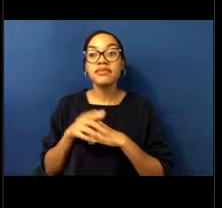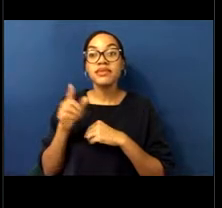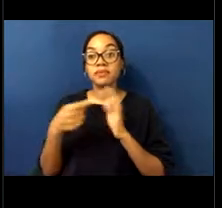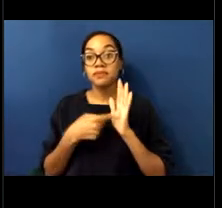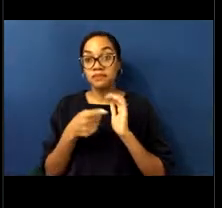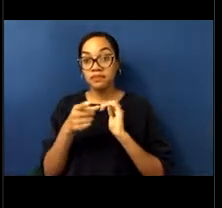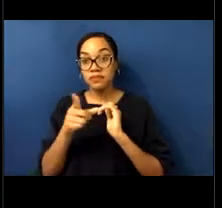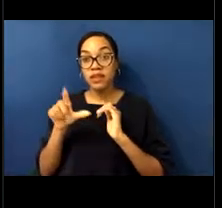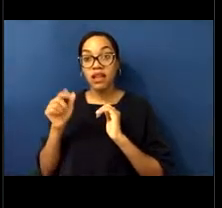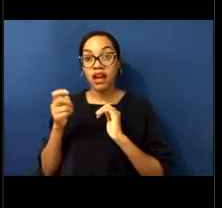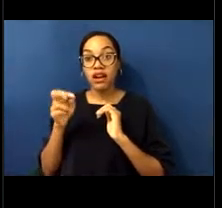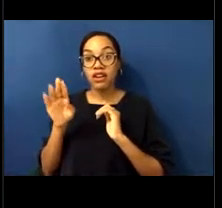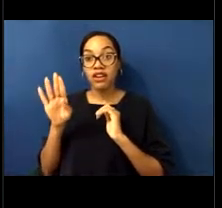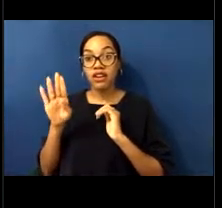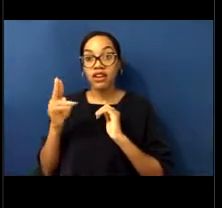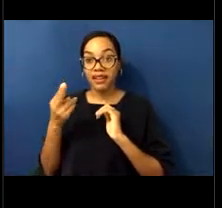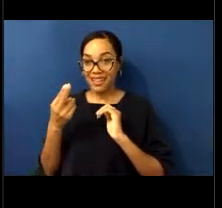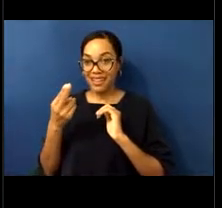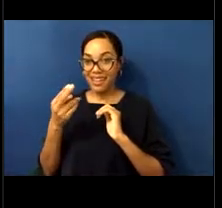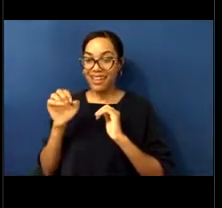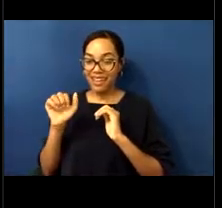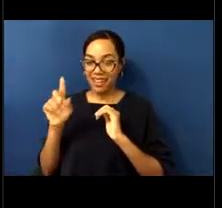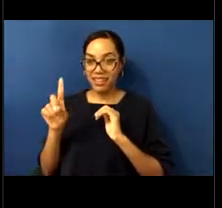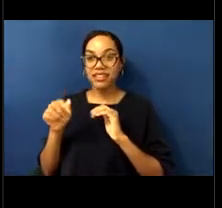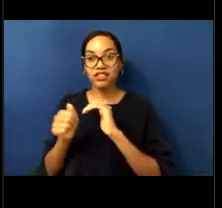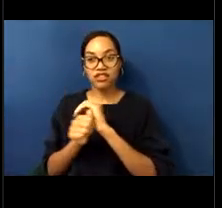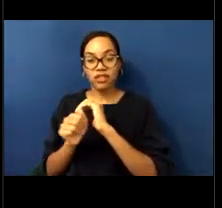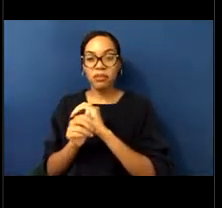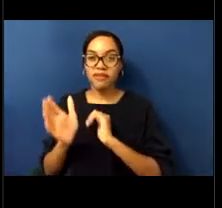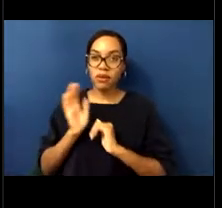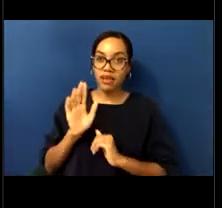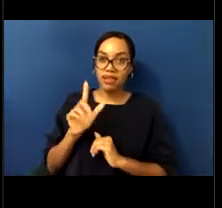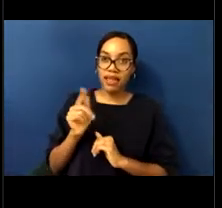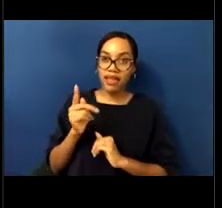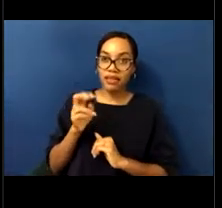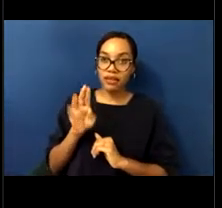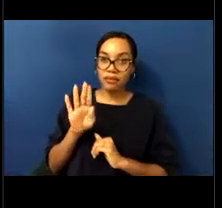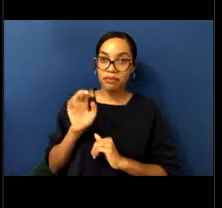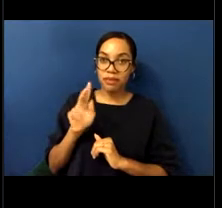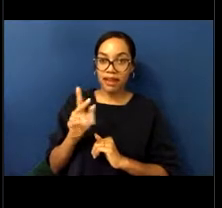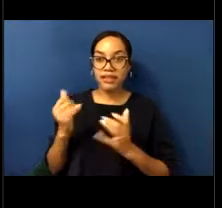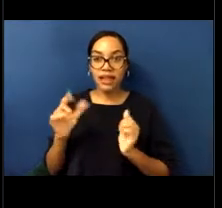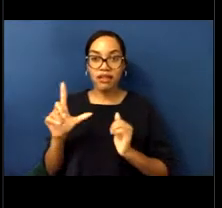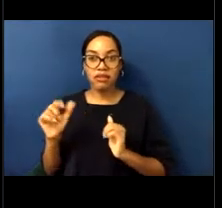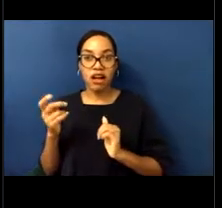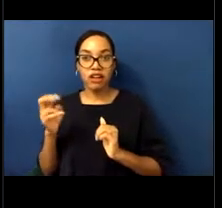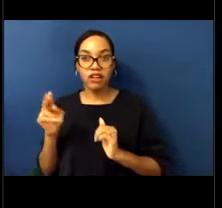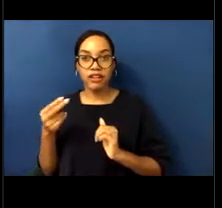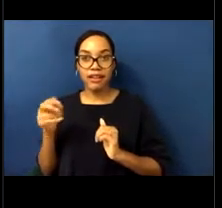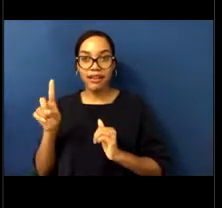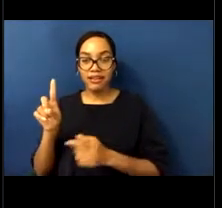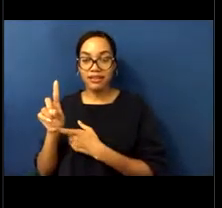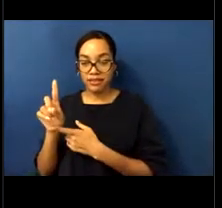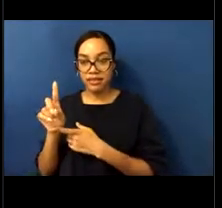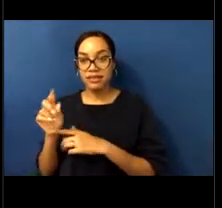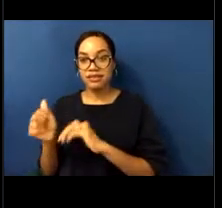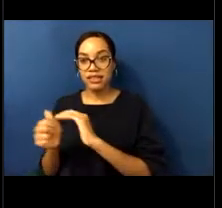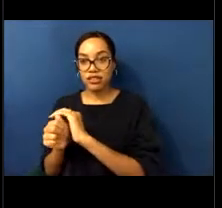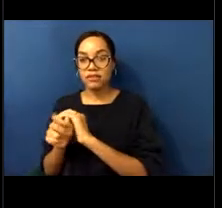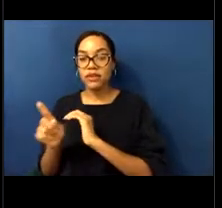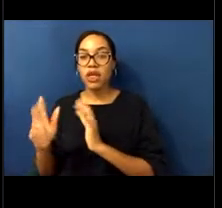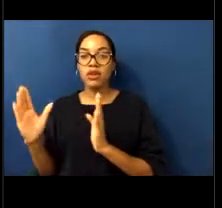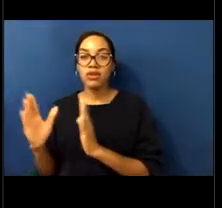loggerhead sea turtle. So before we were talking about leatherback sea turtles, now I'm going to shift gears and talk about loggerhead sea turtles. So loggerhead sea turtles are smaller than